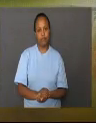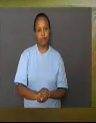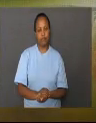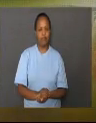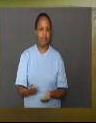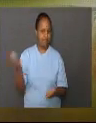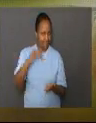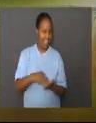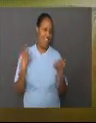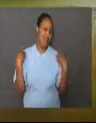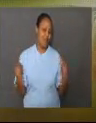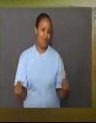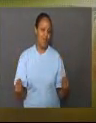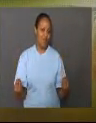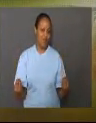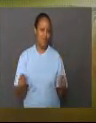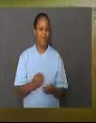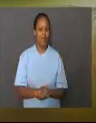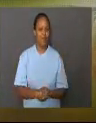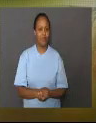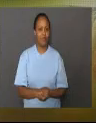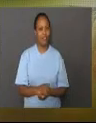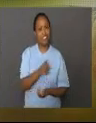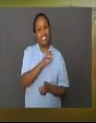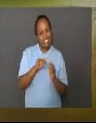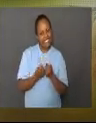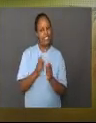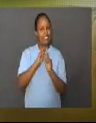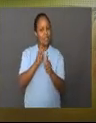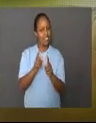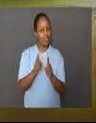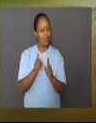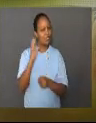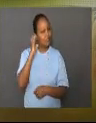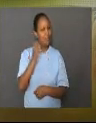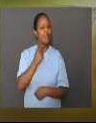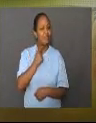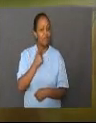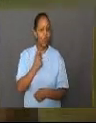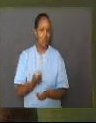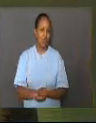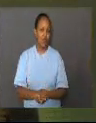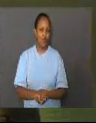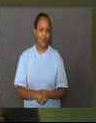Hello again. I wonder how you responded to the question.